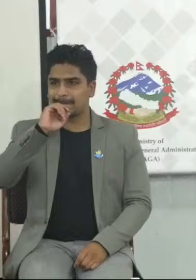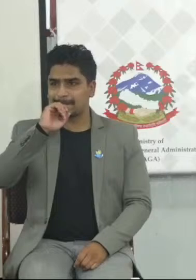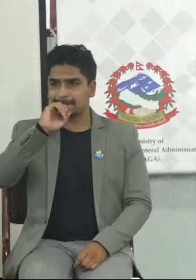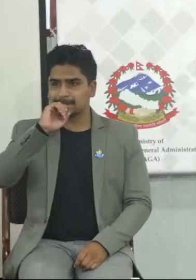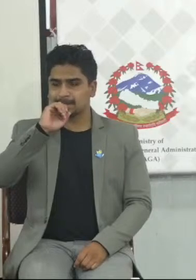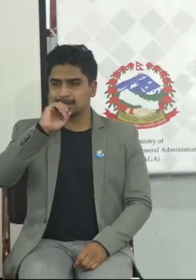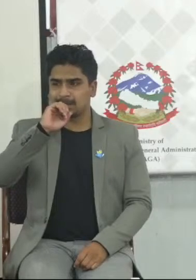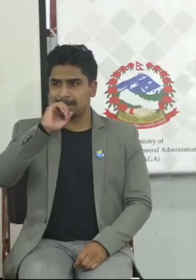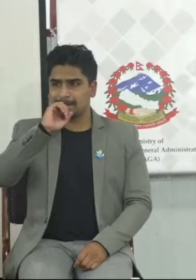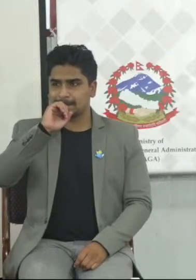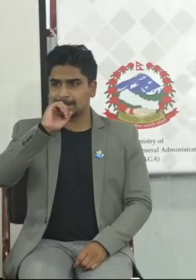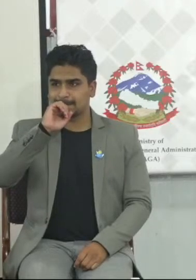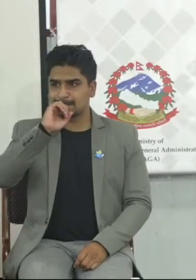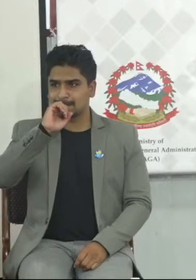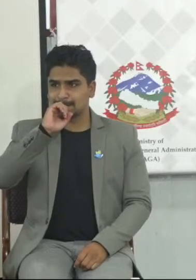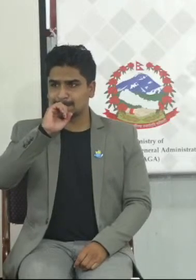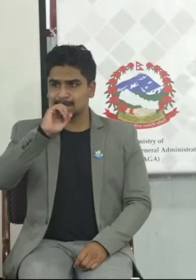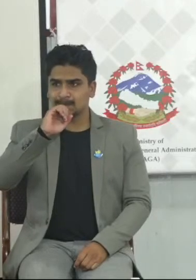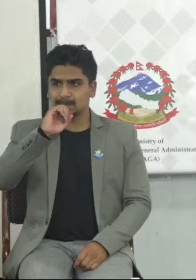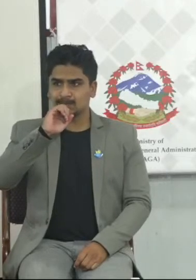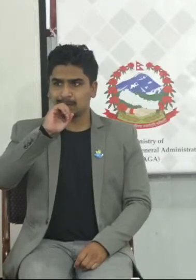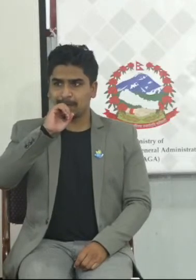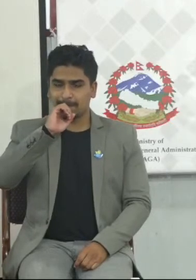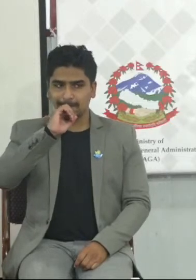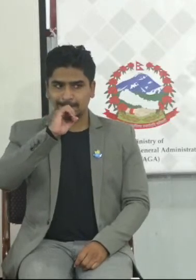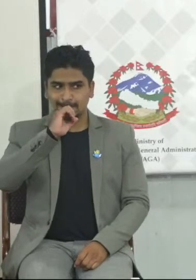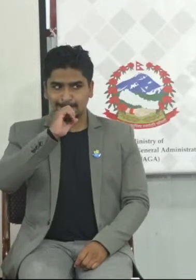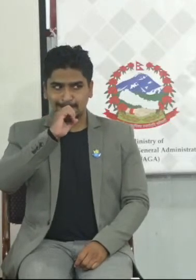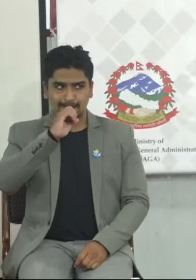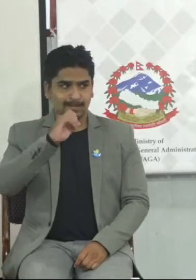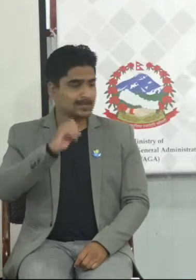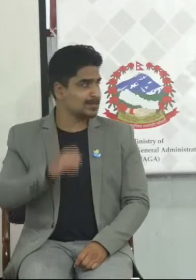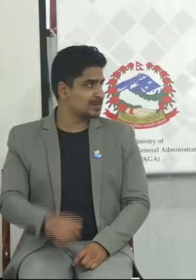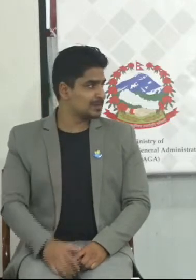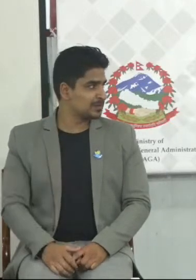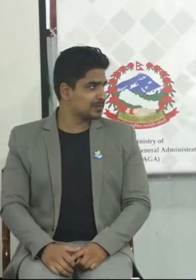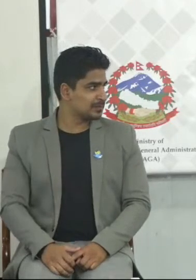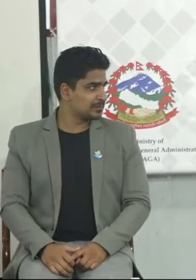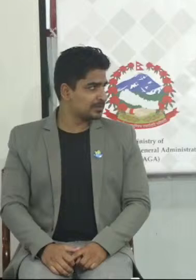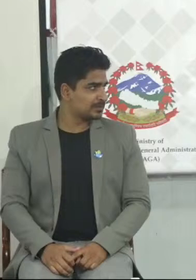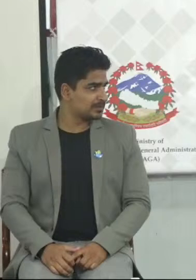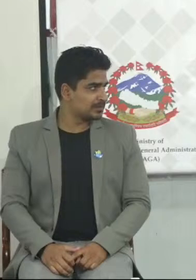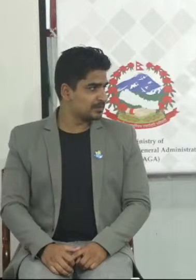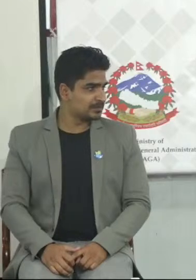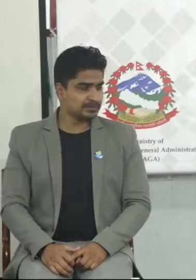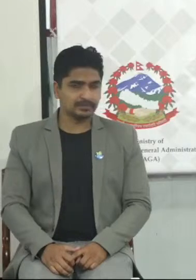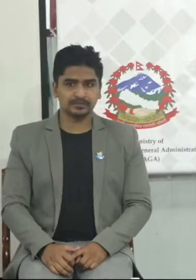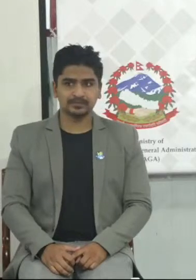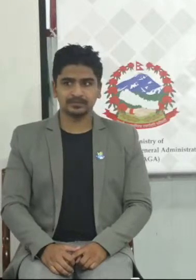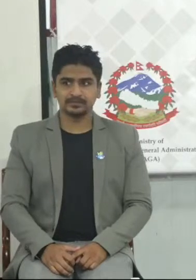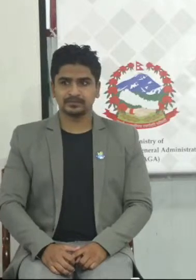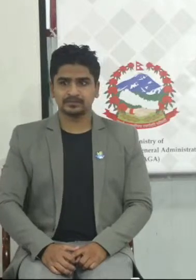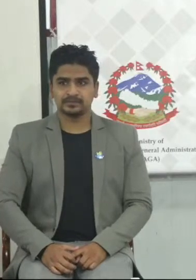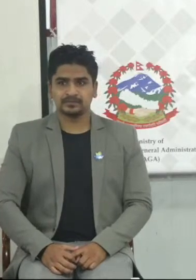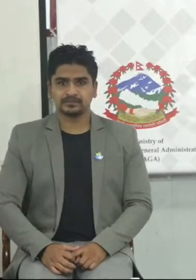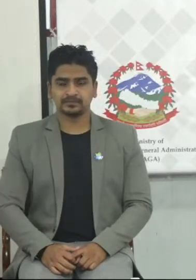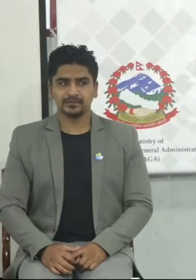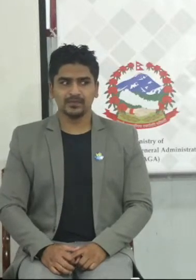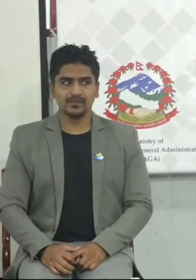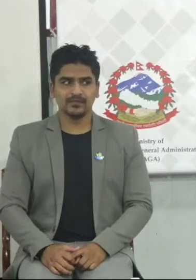to not being able to listen clearly. So apology for the interruption.